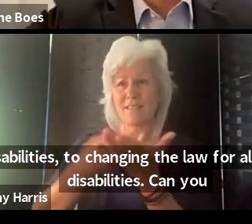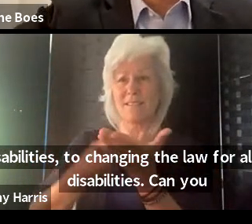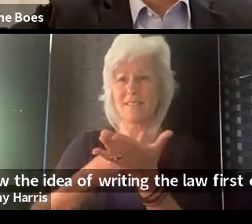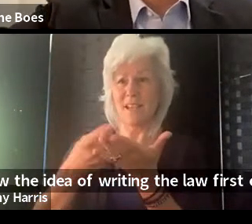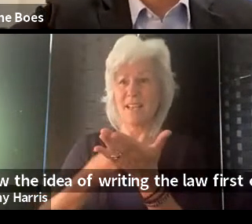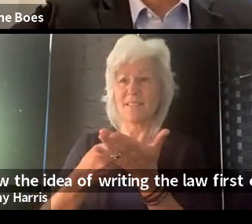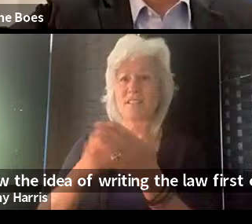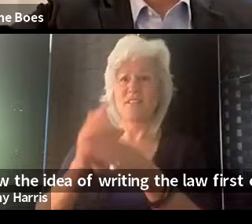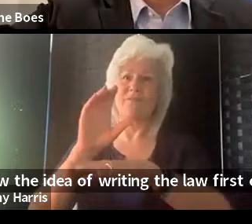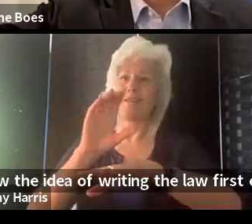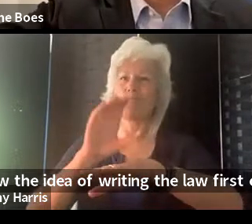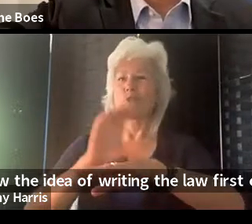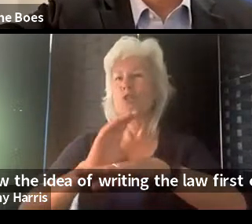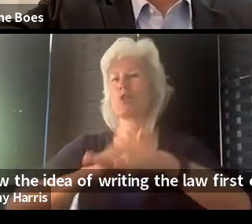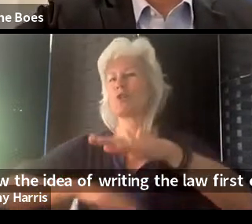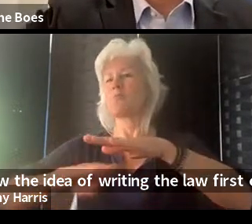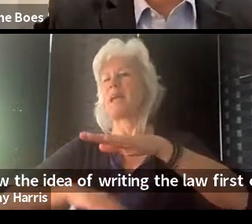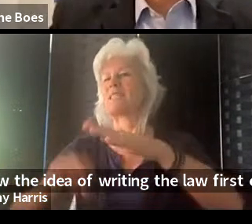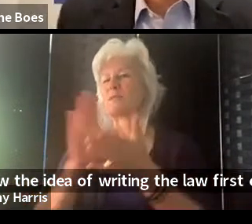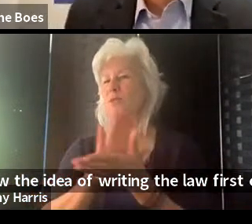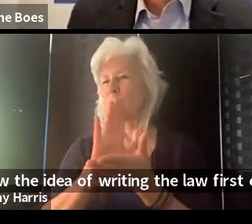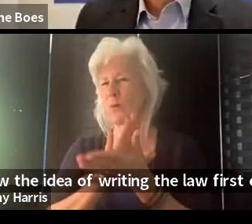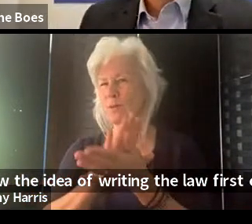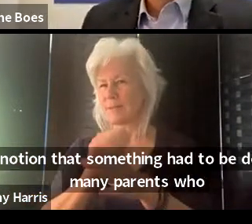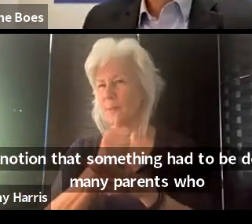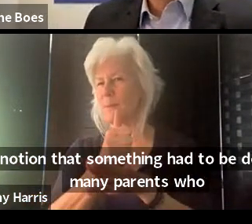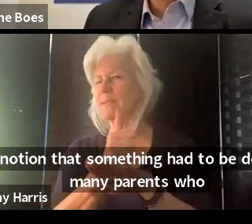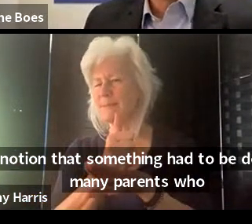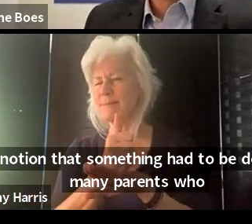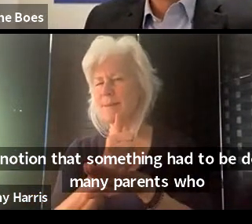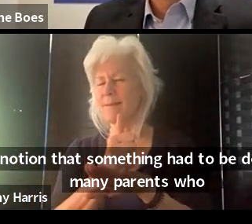them church basement schools. And